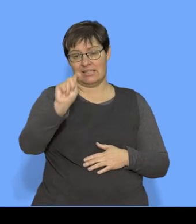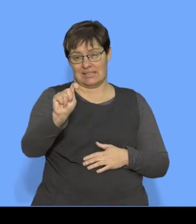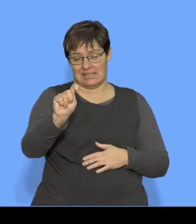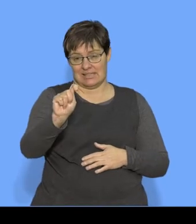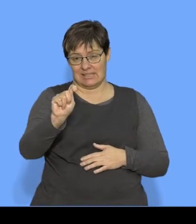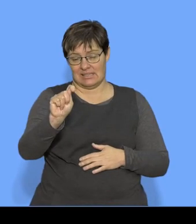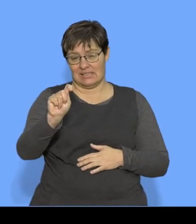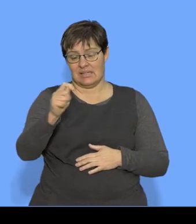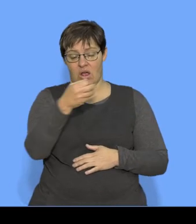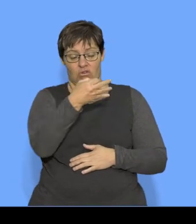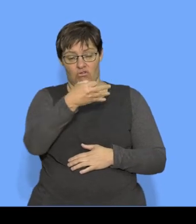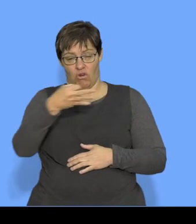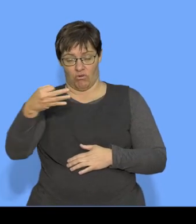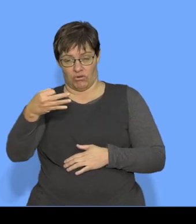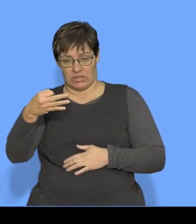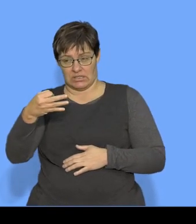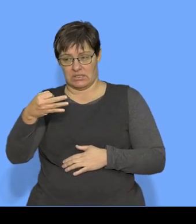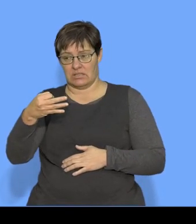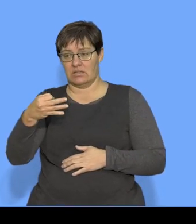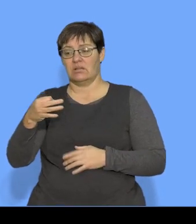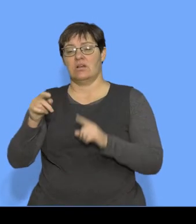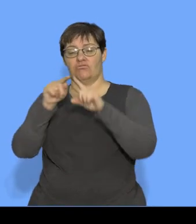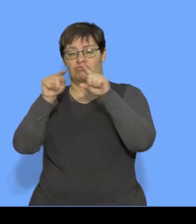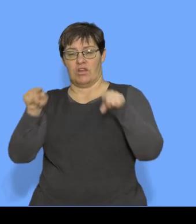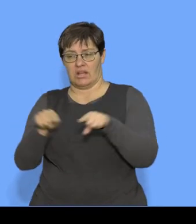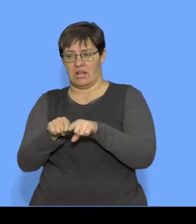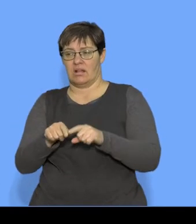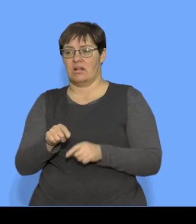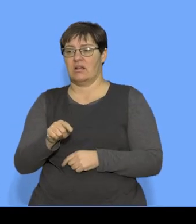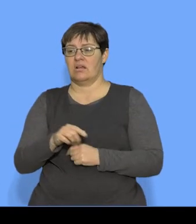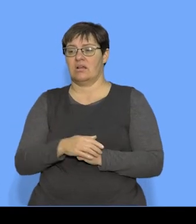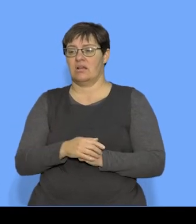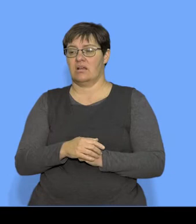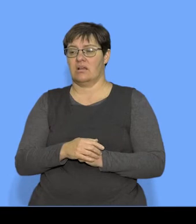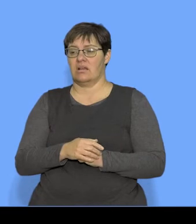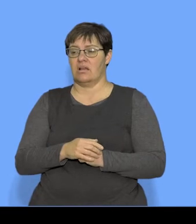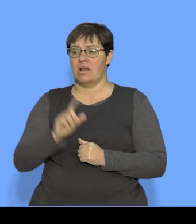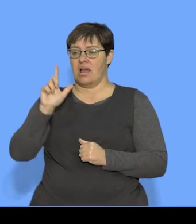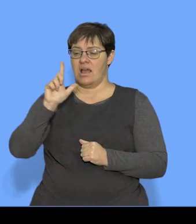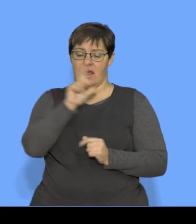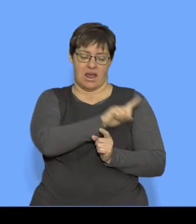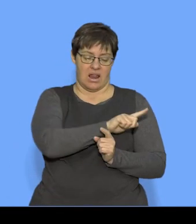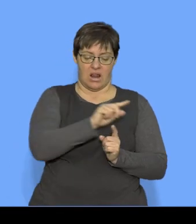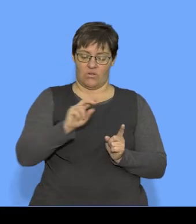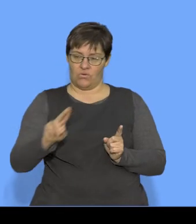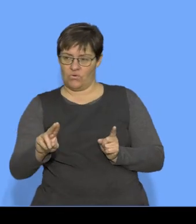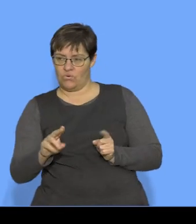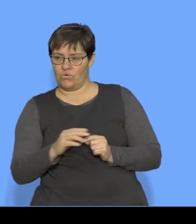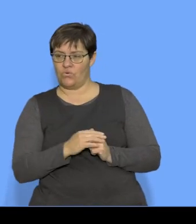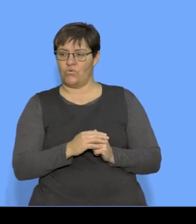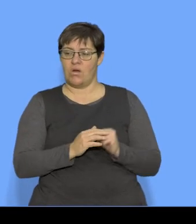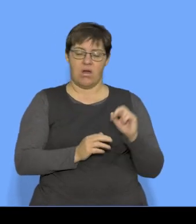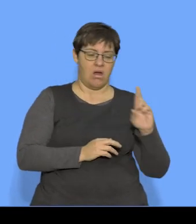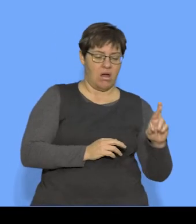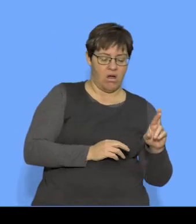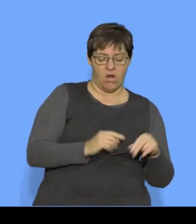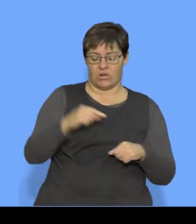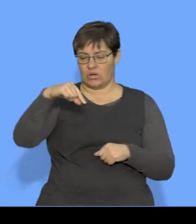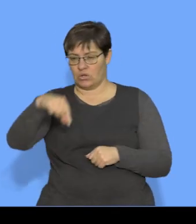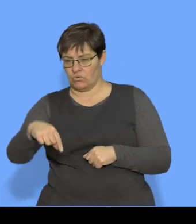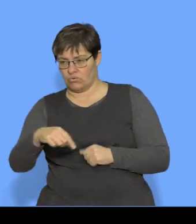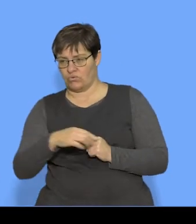LRT is congruent to triangle. L goes with U, R goes